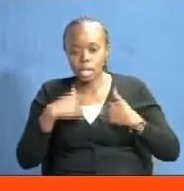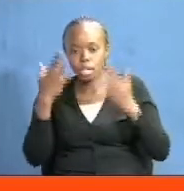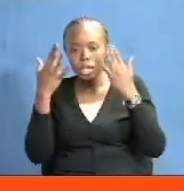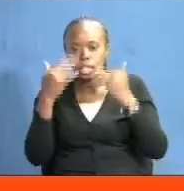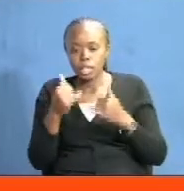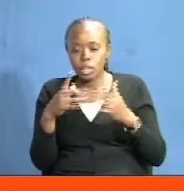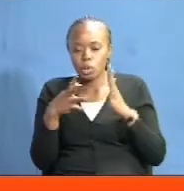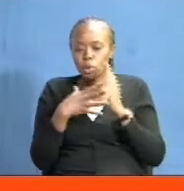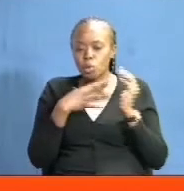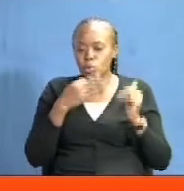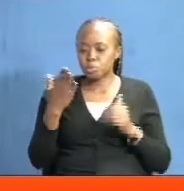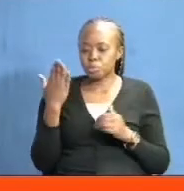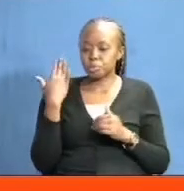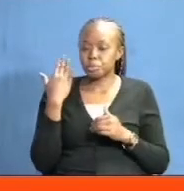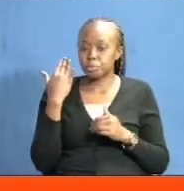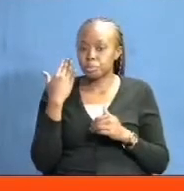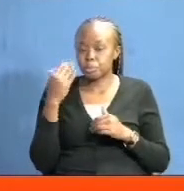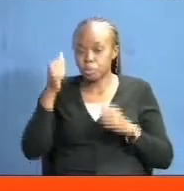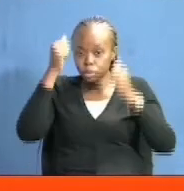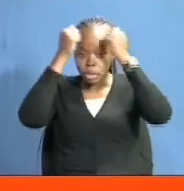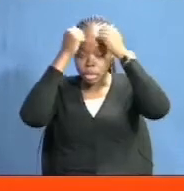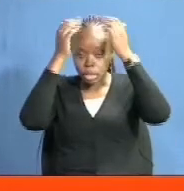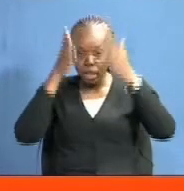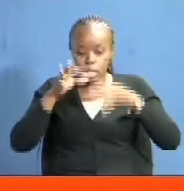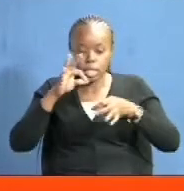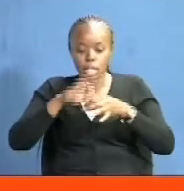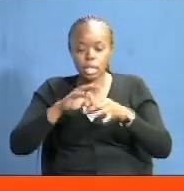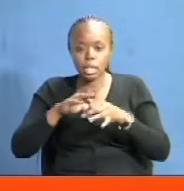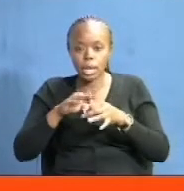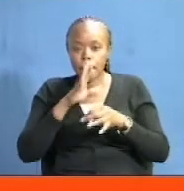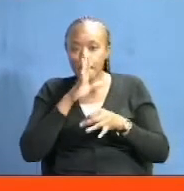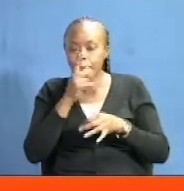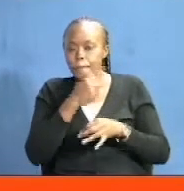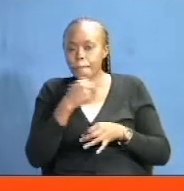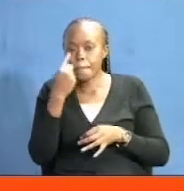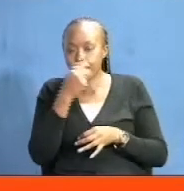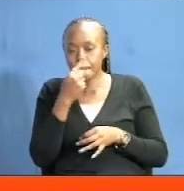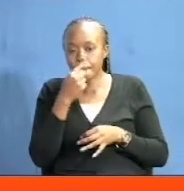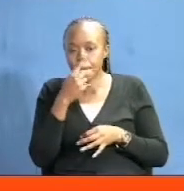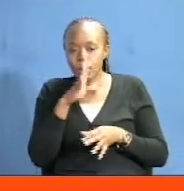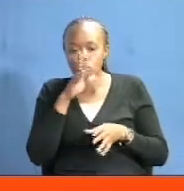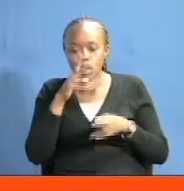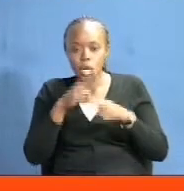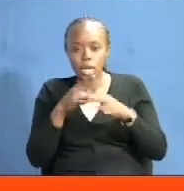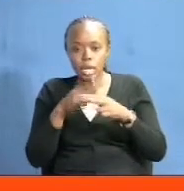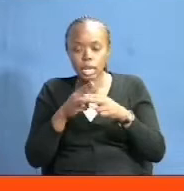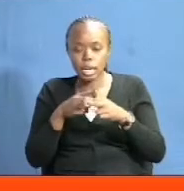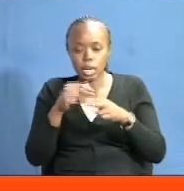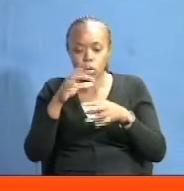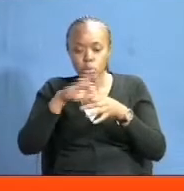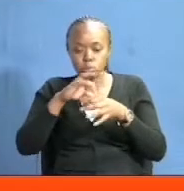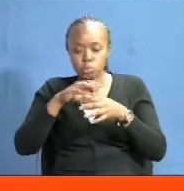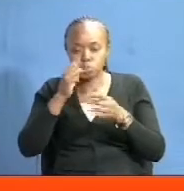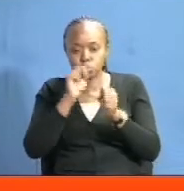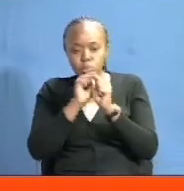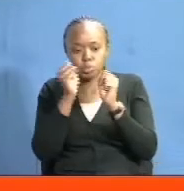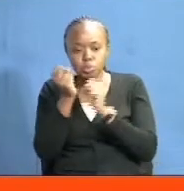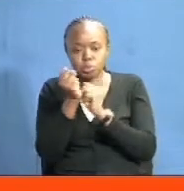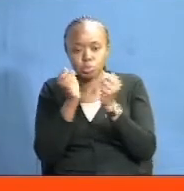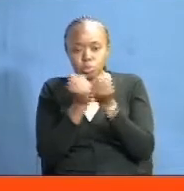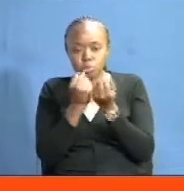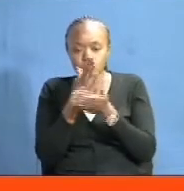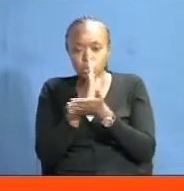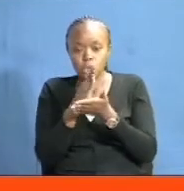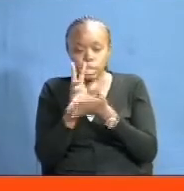before, student leaders are elected by delegates through what we call the electoral college system. Right. It's something